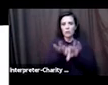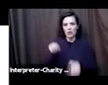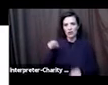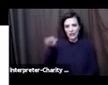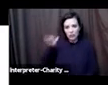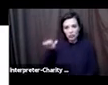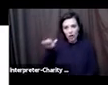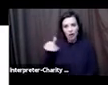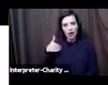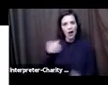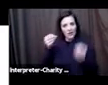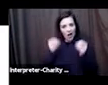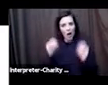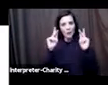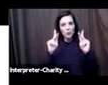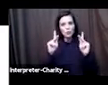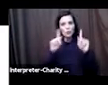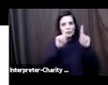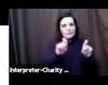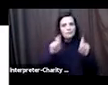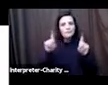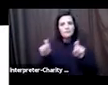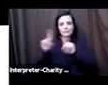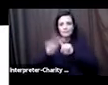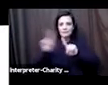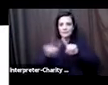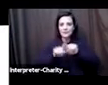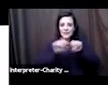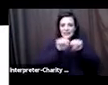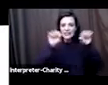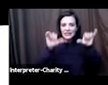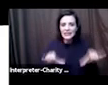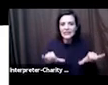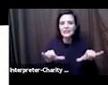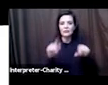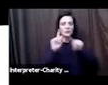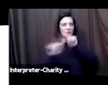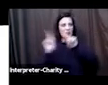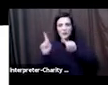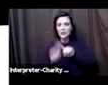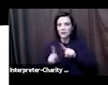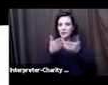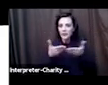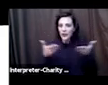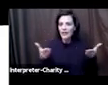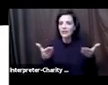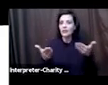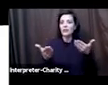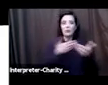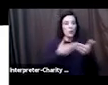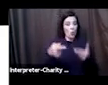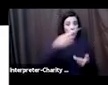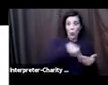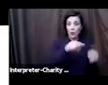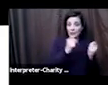the opportunity to explore the different systems and make sure that whatever we're picking out is the right recommendation that's